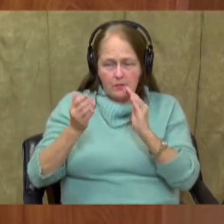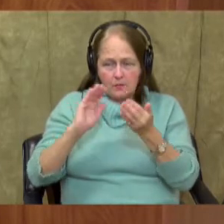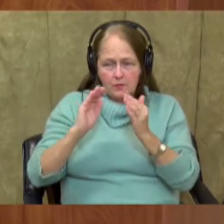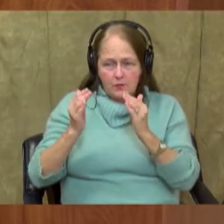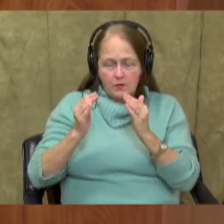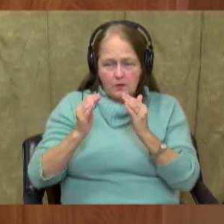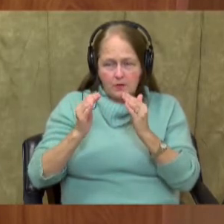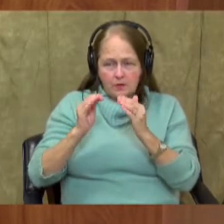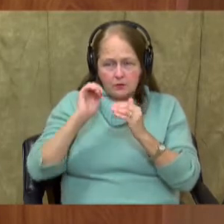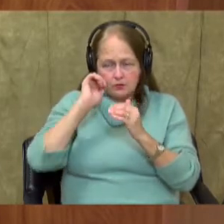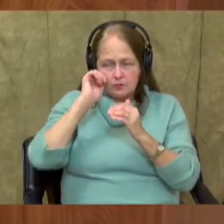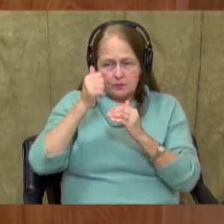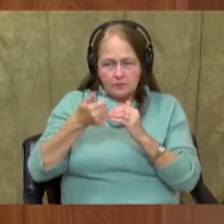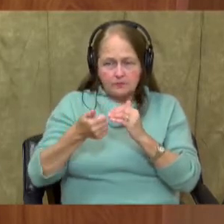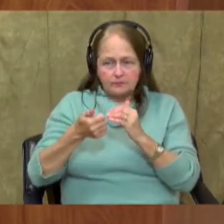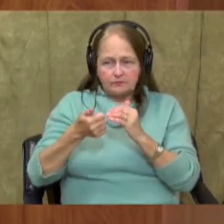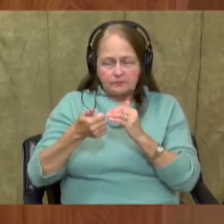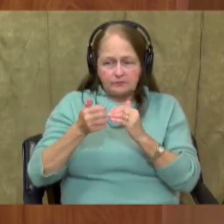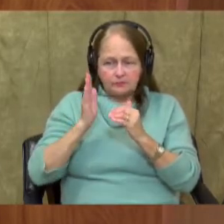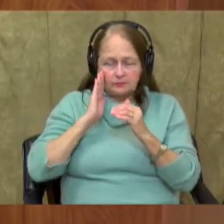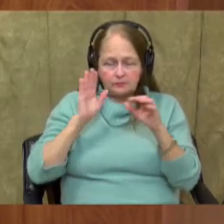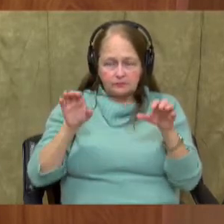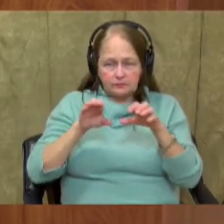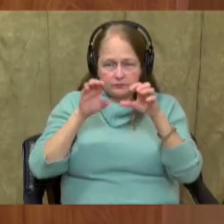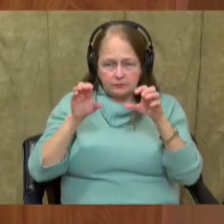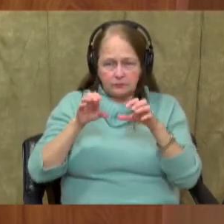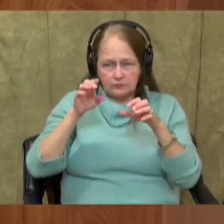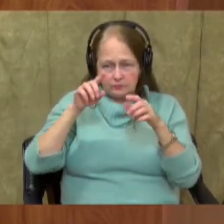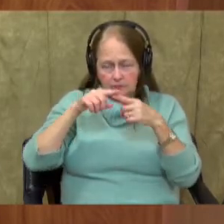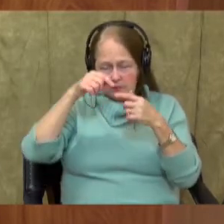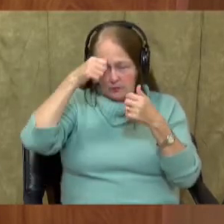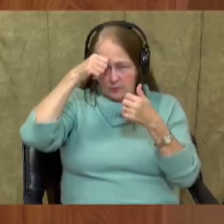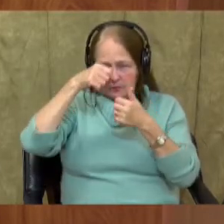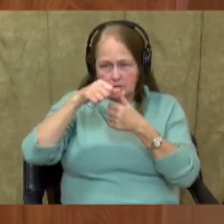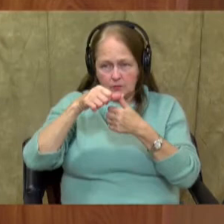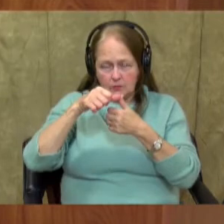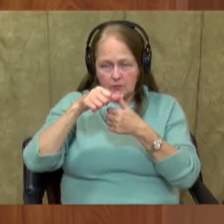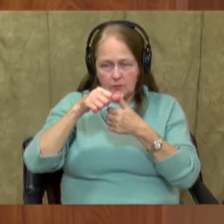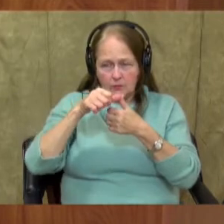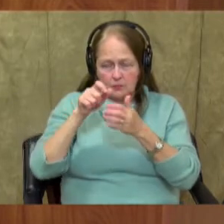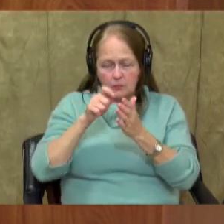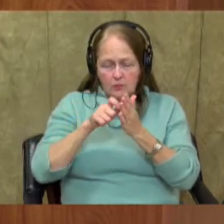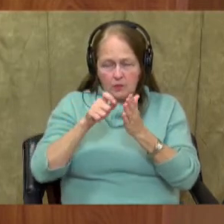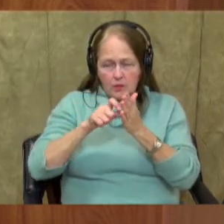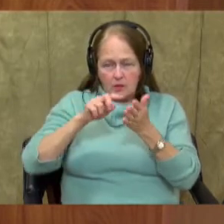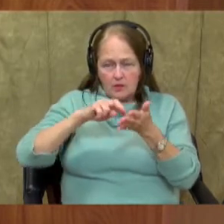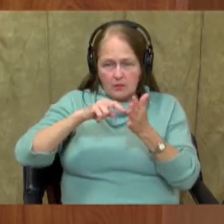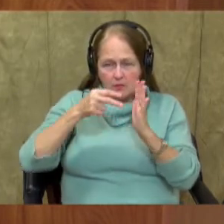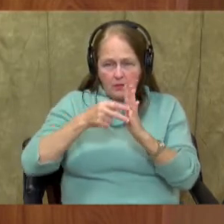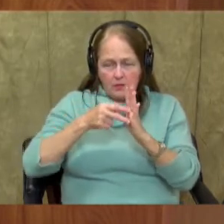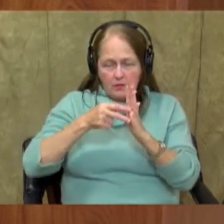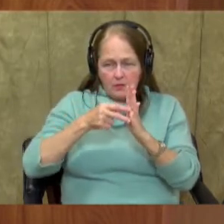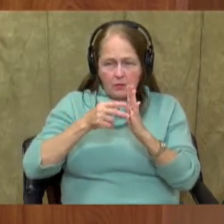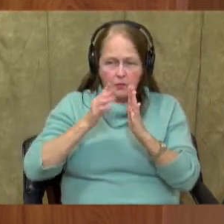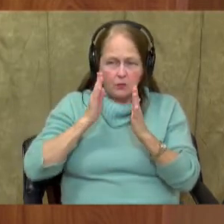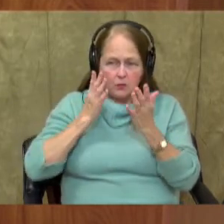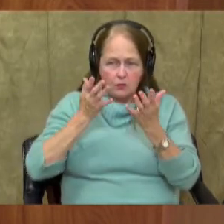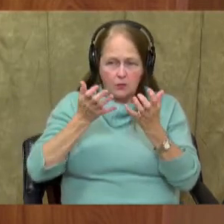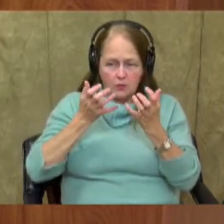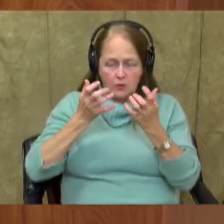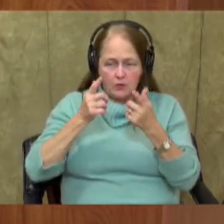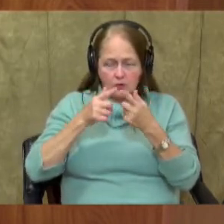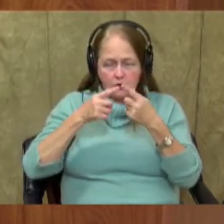contrasting text. But what I do want you to remember is that the author's purpose, in other words, what they're wanting